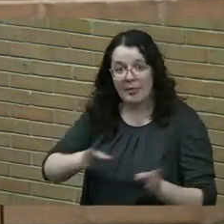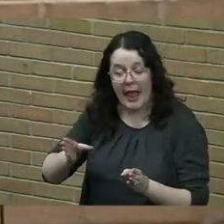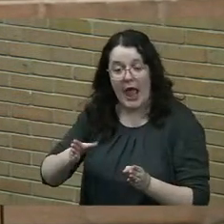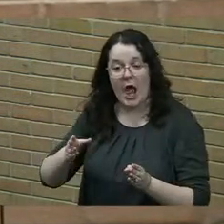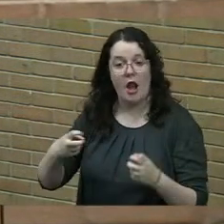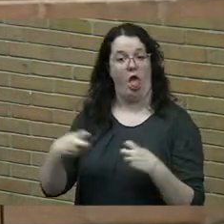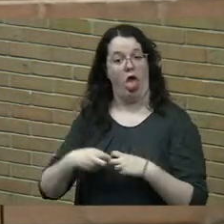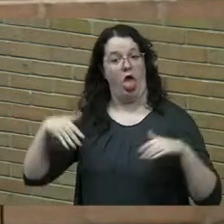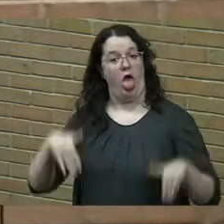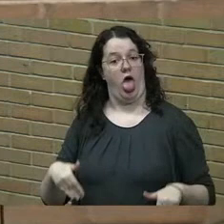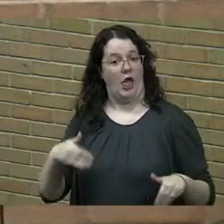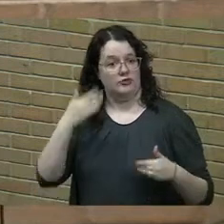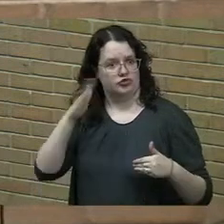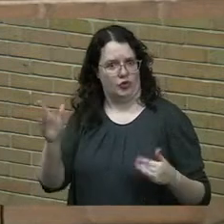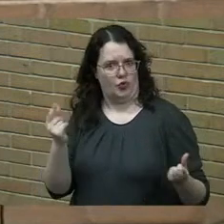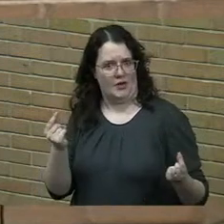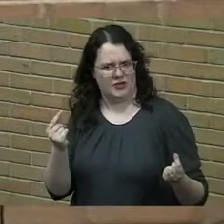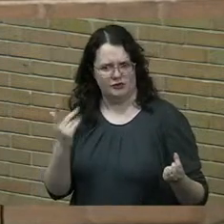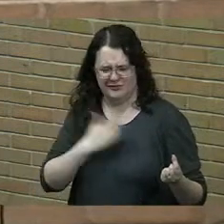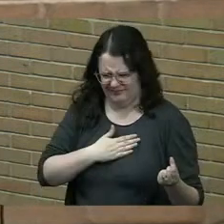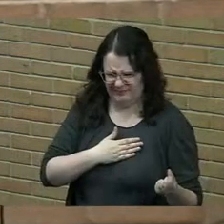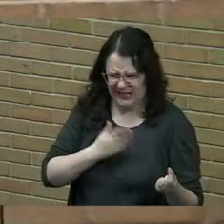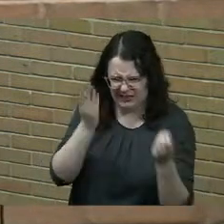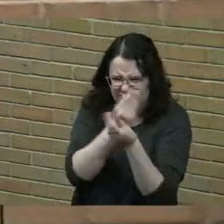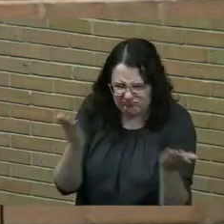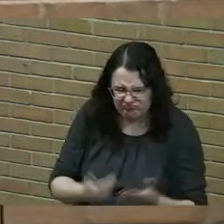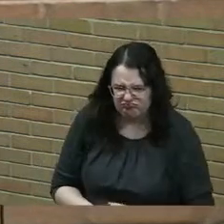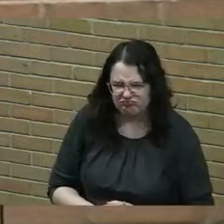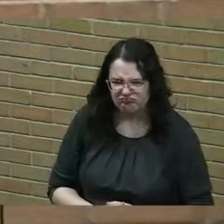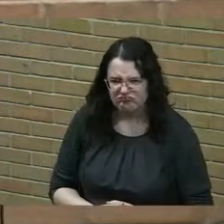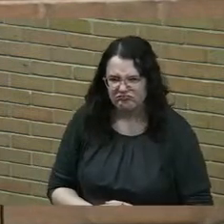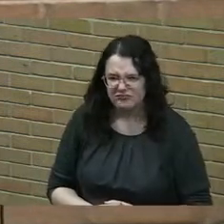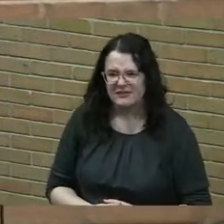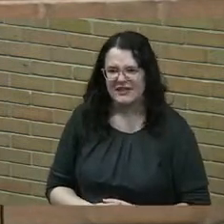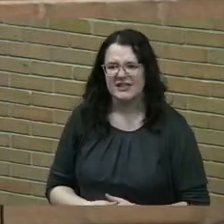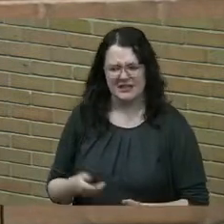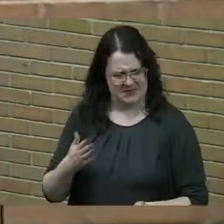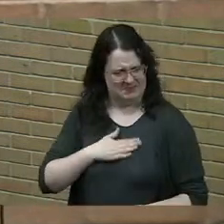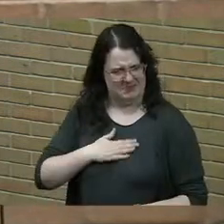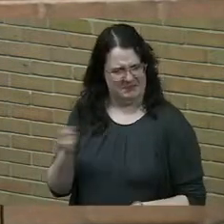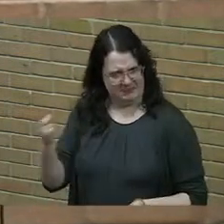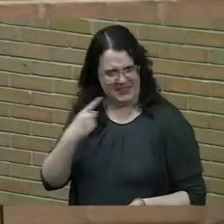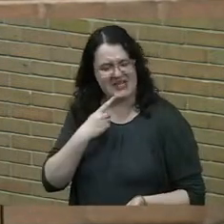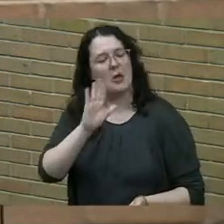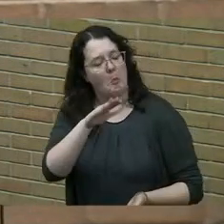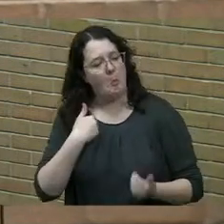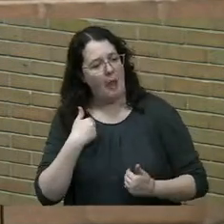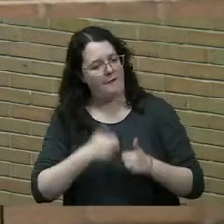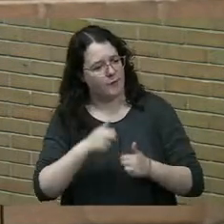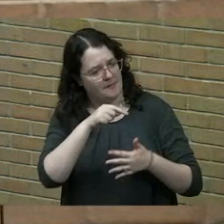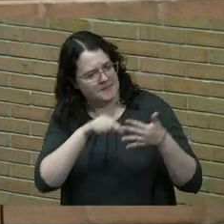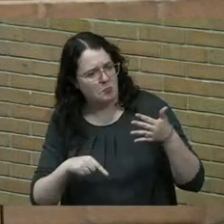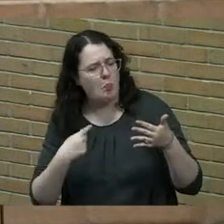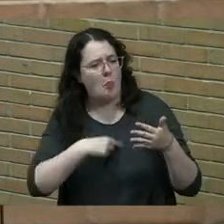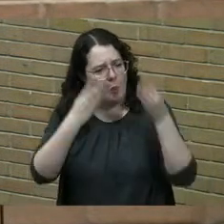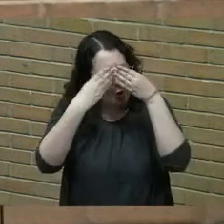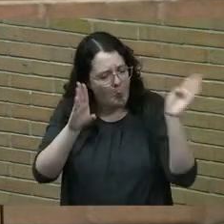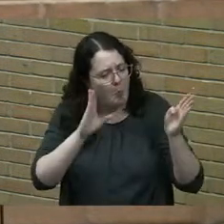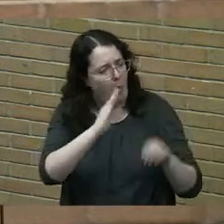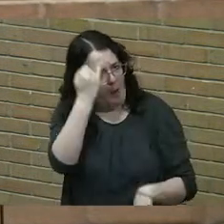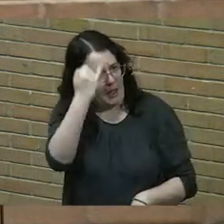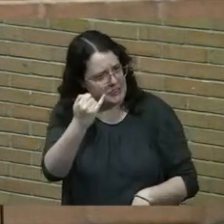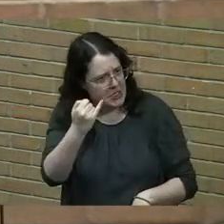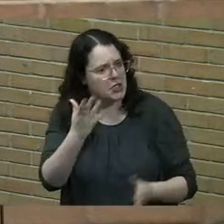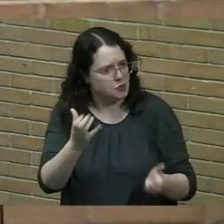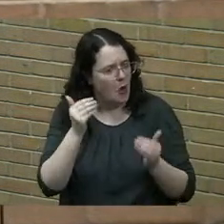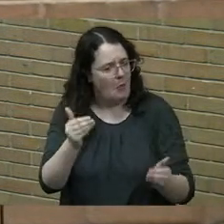do, please state that and say, there are these issues and we're open to ideas to improve